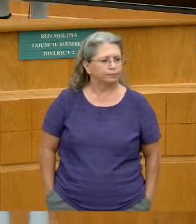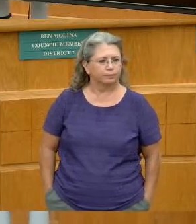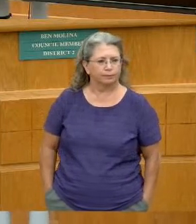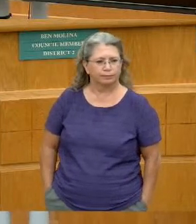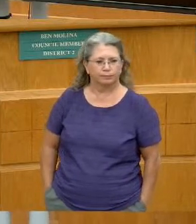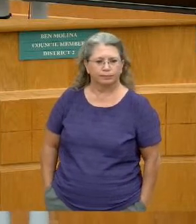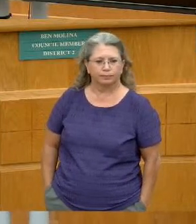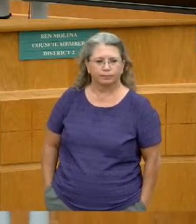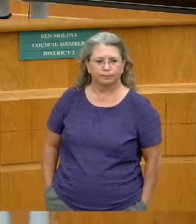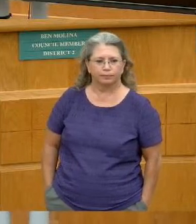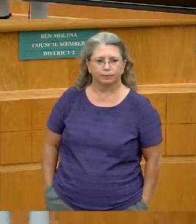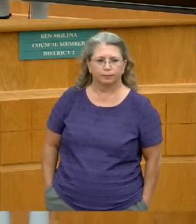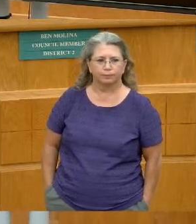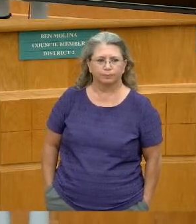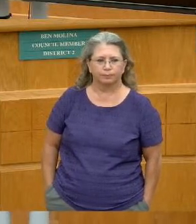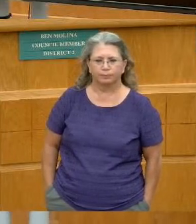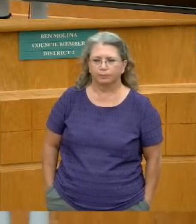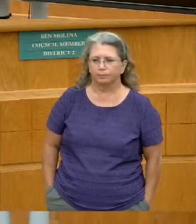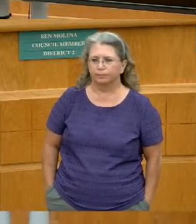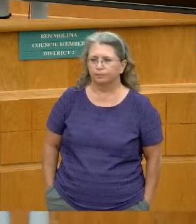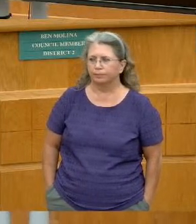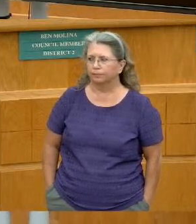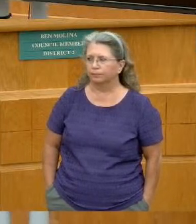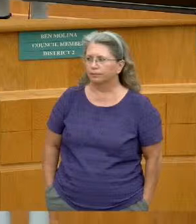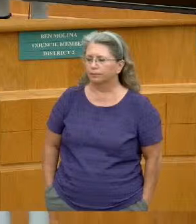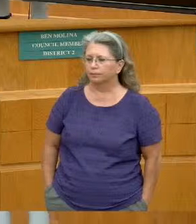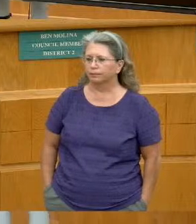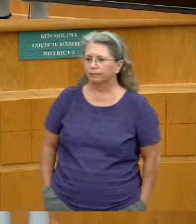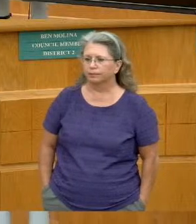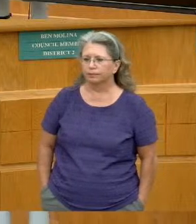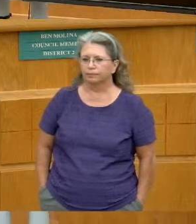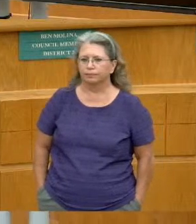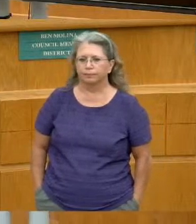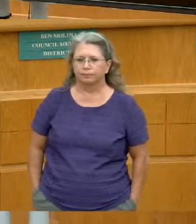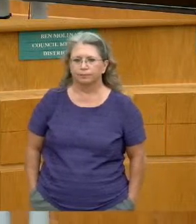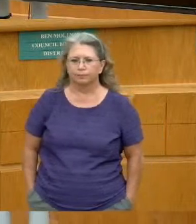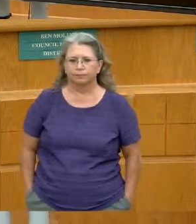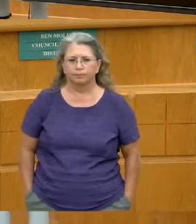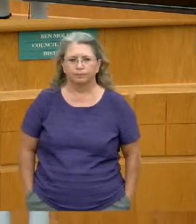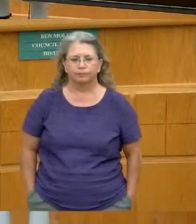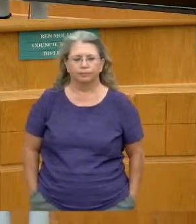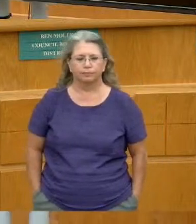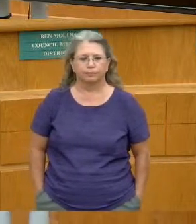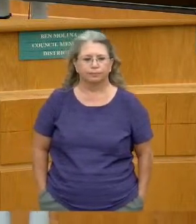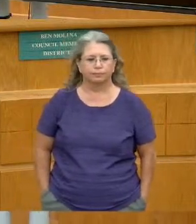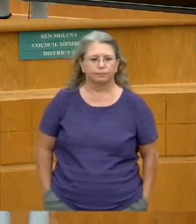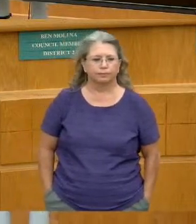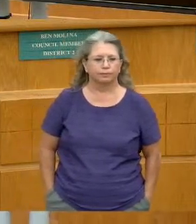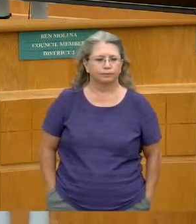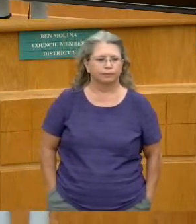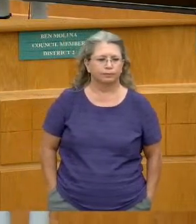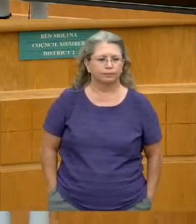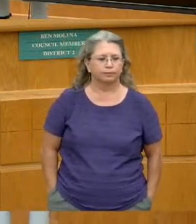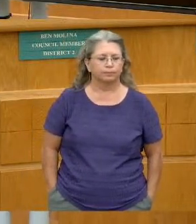www.cctexas.com/coronavirus. Si quiere registrarse para Reverse Alert, puede hacerlo a reversealert.org.